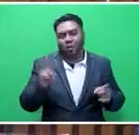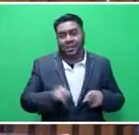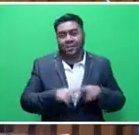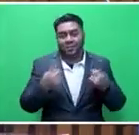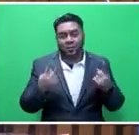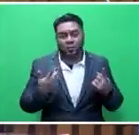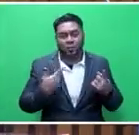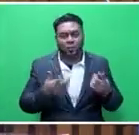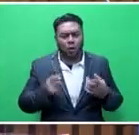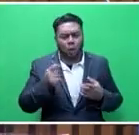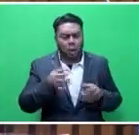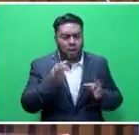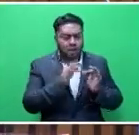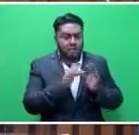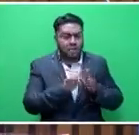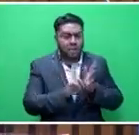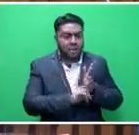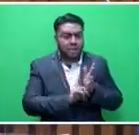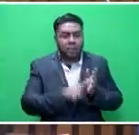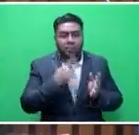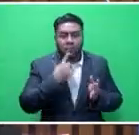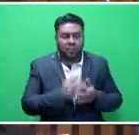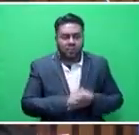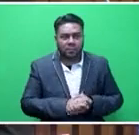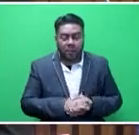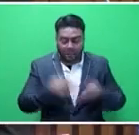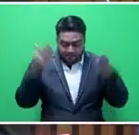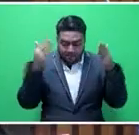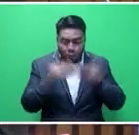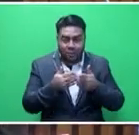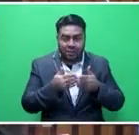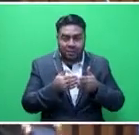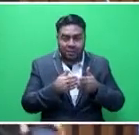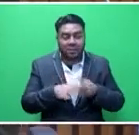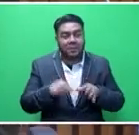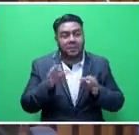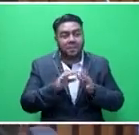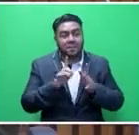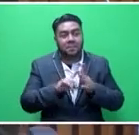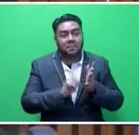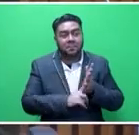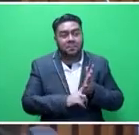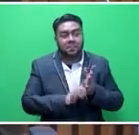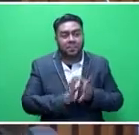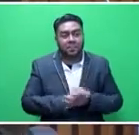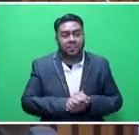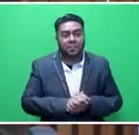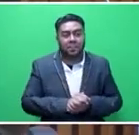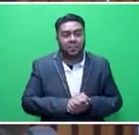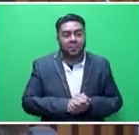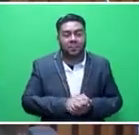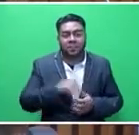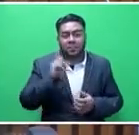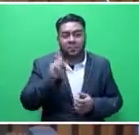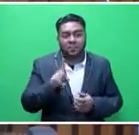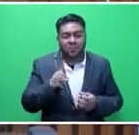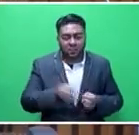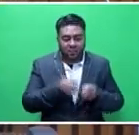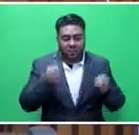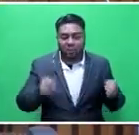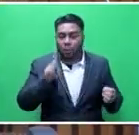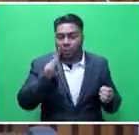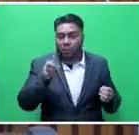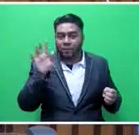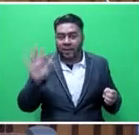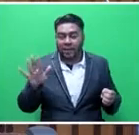the earlier bill that we had, and the focus of this particular bill, of course, is the two-pronged. One is the extension from 1 to 5